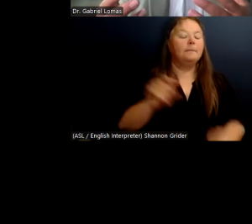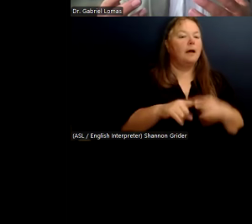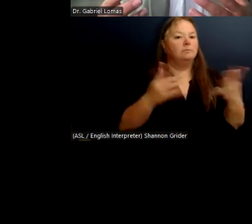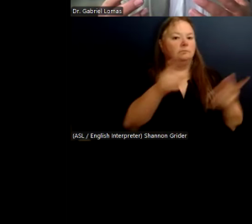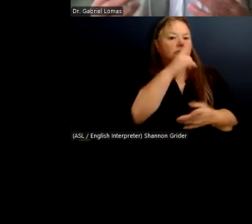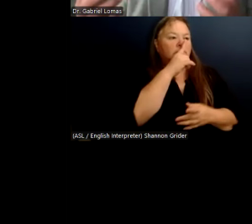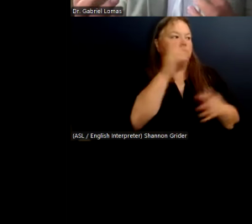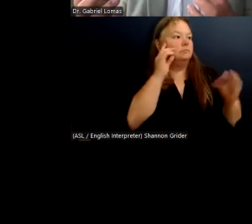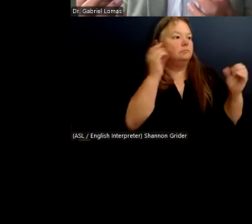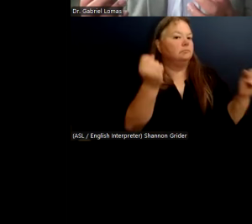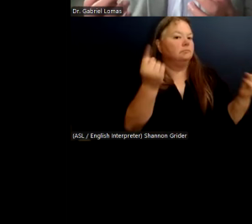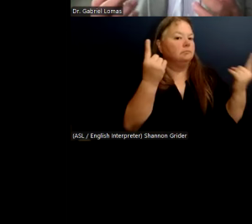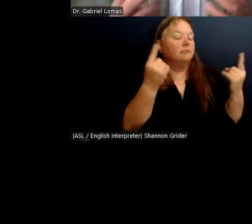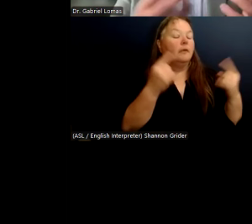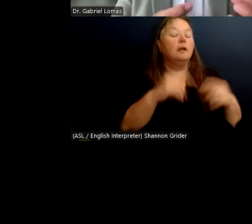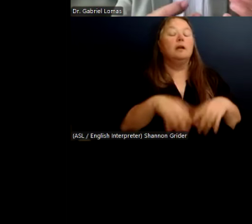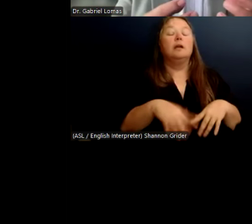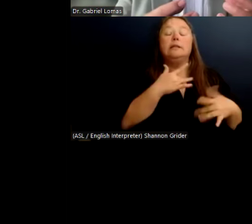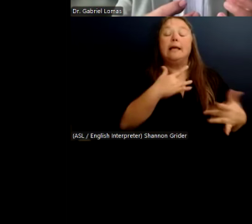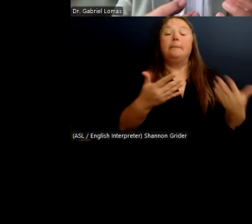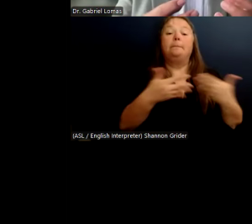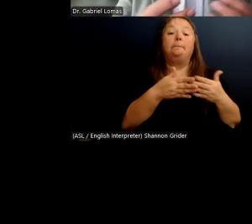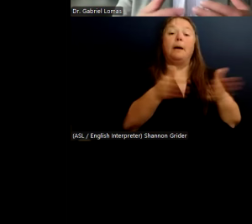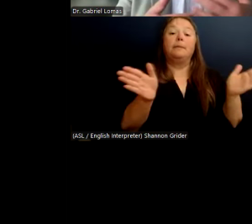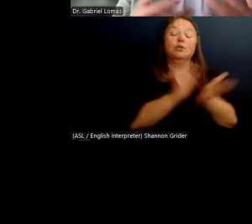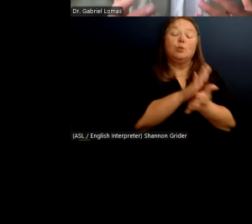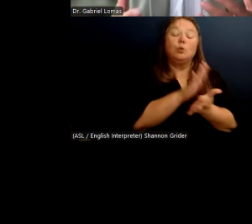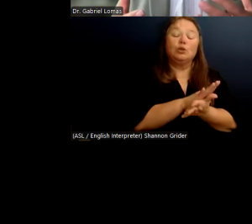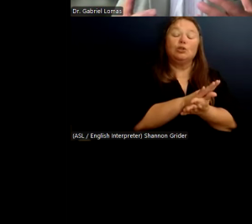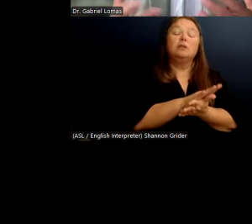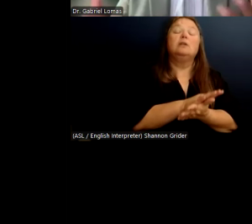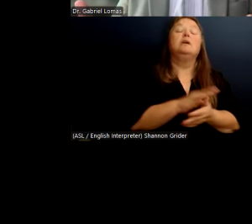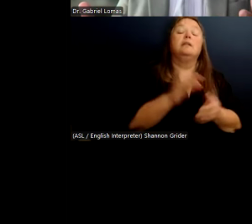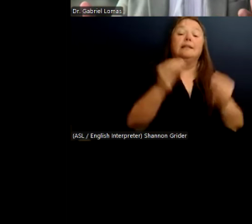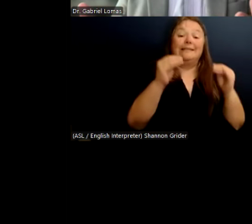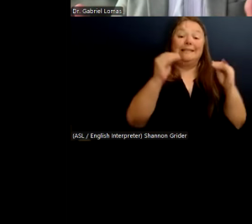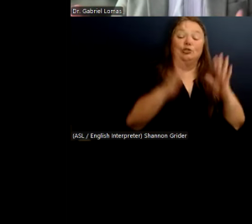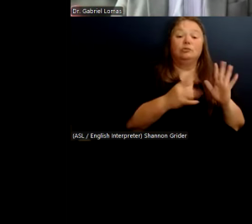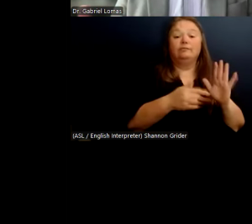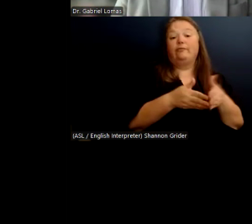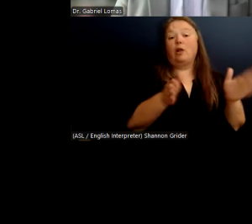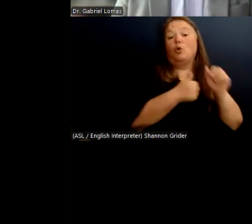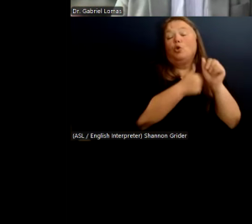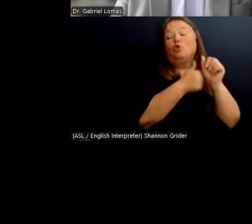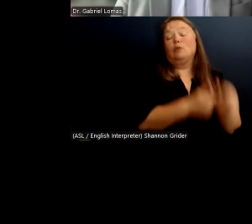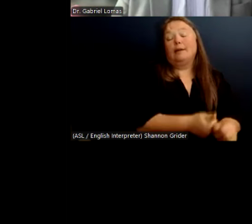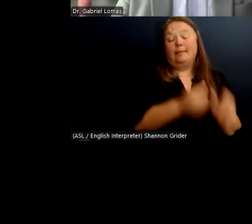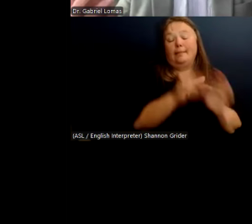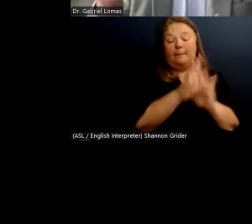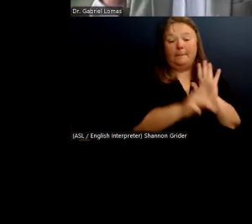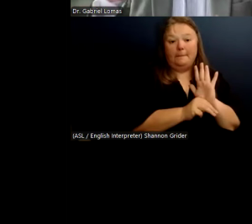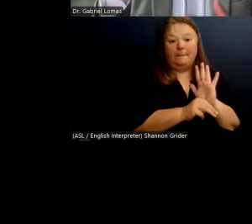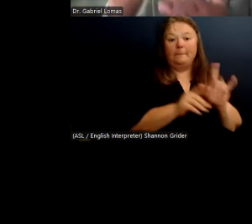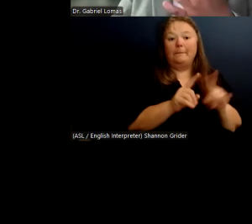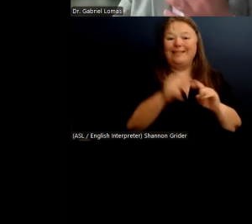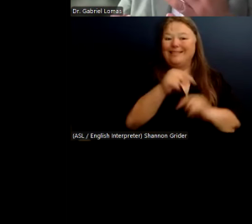schools, the deaf ed teachers generally follow the general curriculum, and the general curriculum has no requirement to teach with the ADA. And what I'm